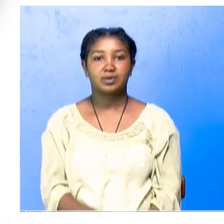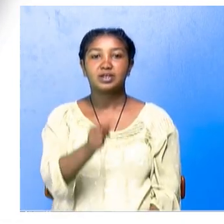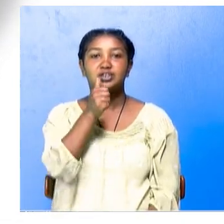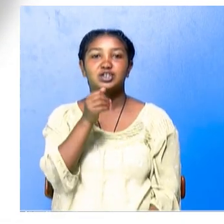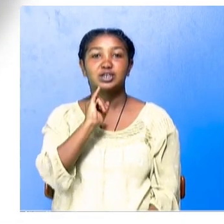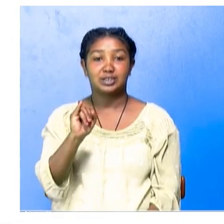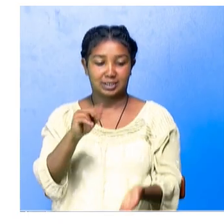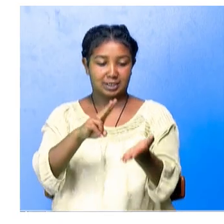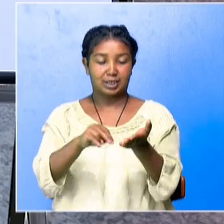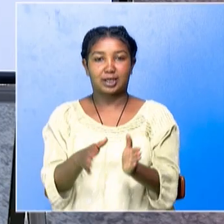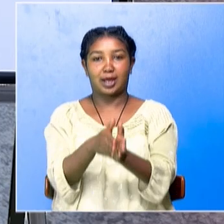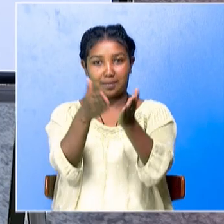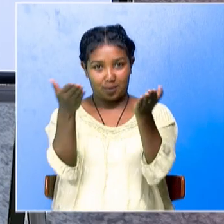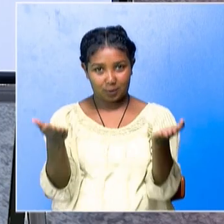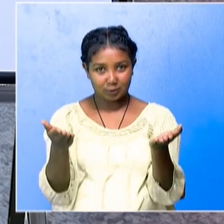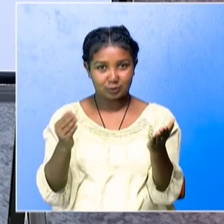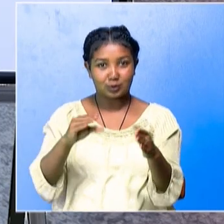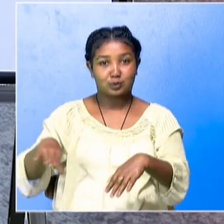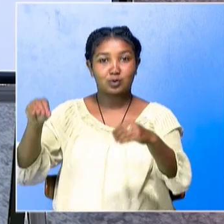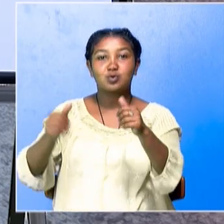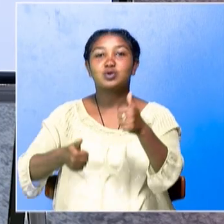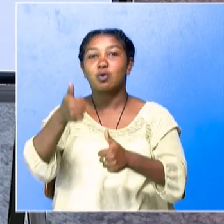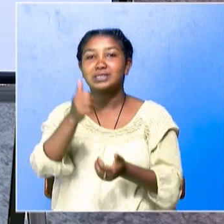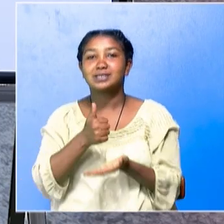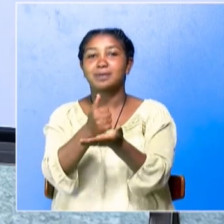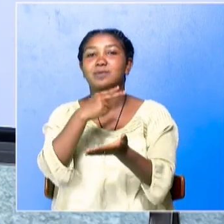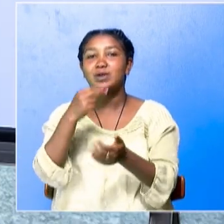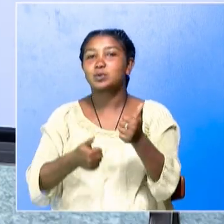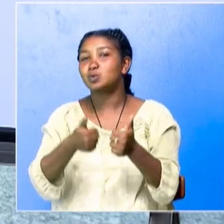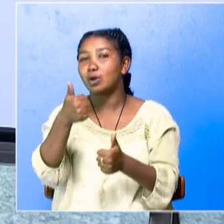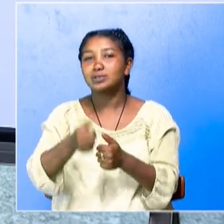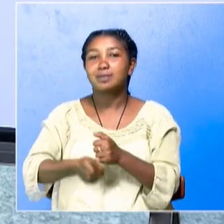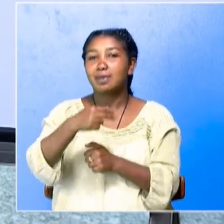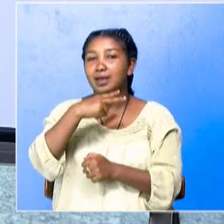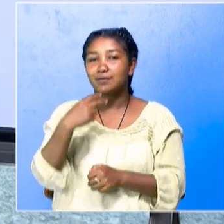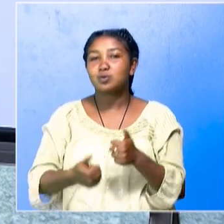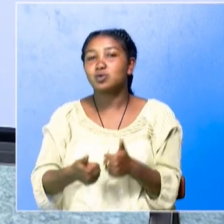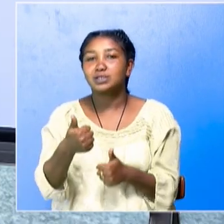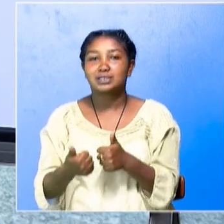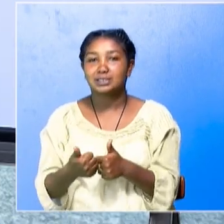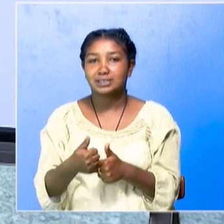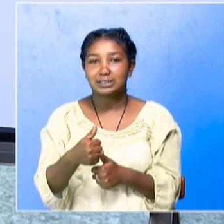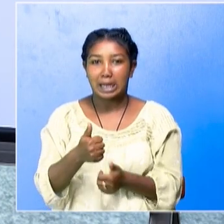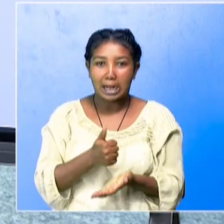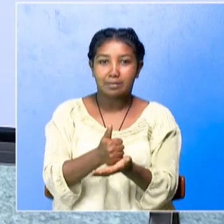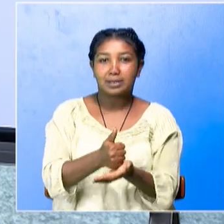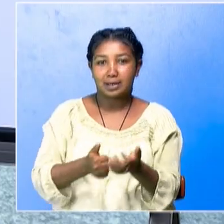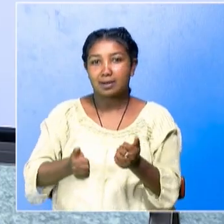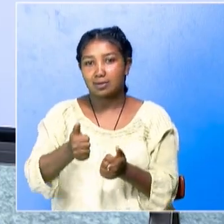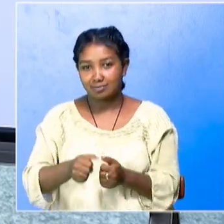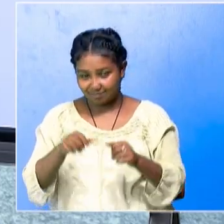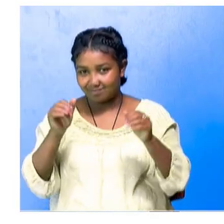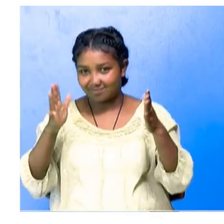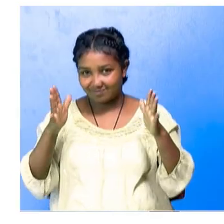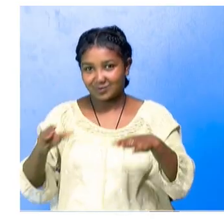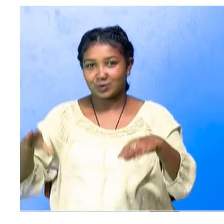She is reading a book. Students, which one is helping and which one is also a main verb? Bravo